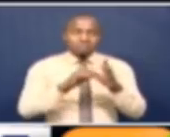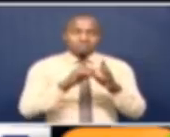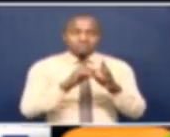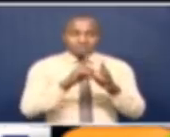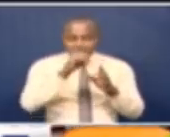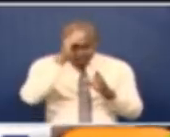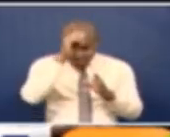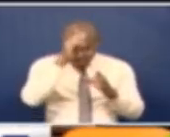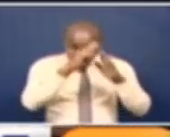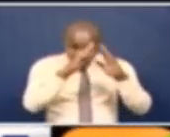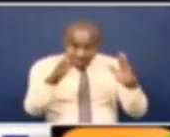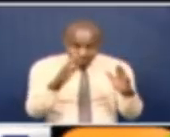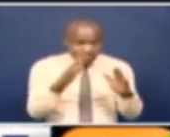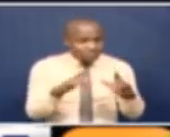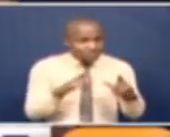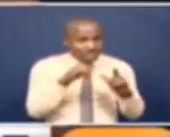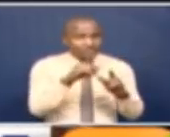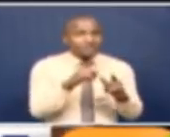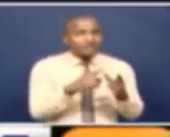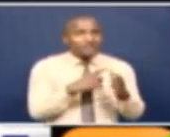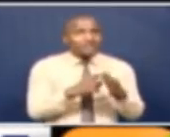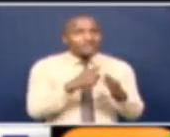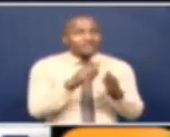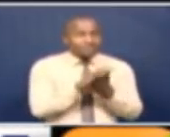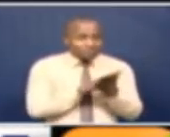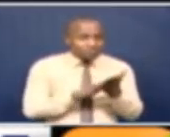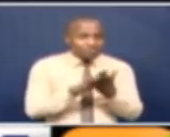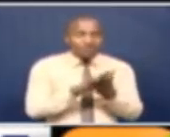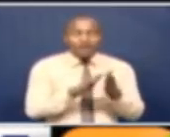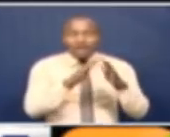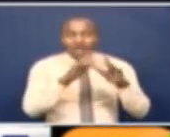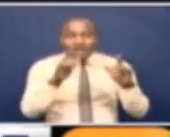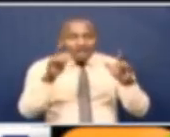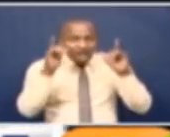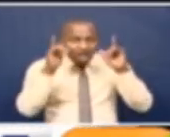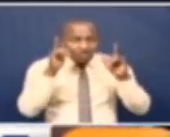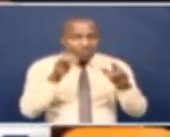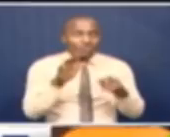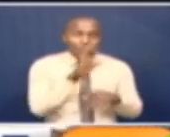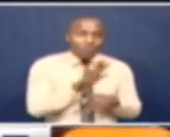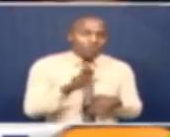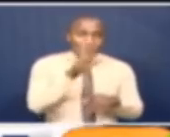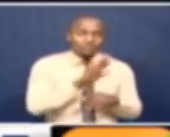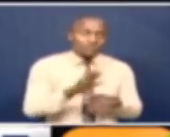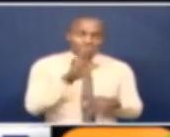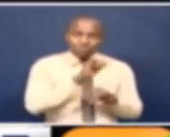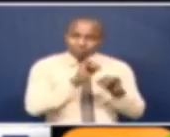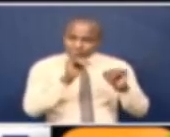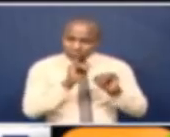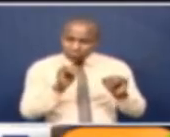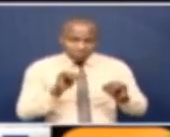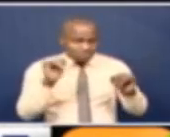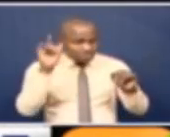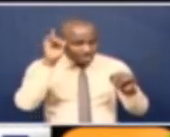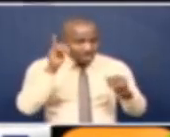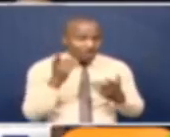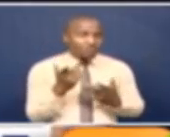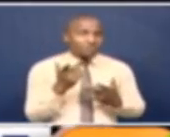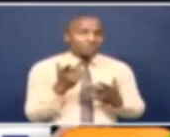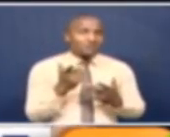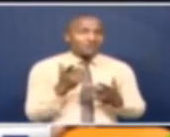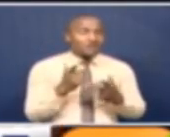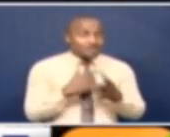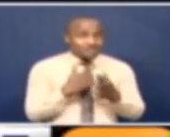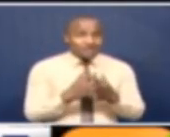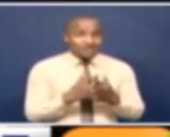And then on this particular day, they were actually washing their cows with dip. They were cleaning their cows. And then, funny